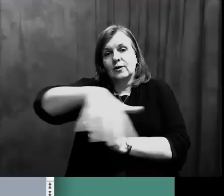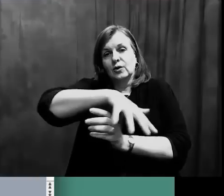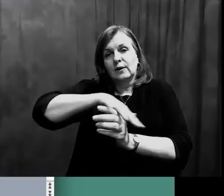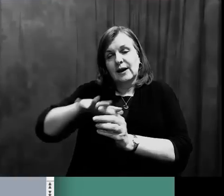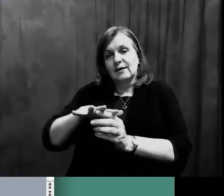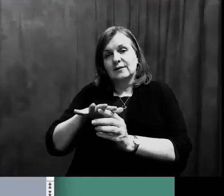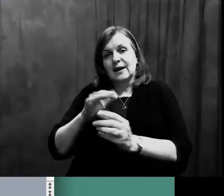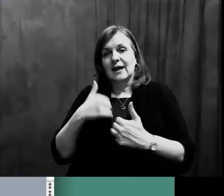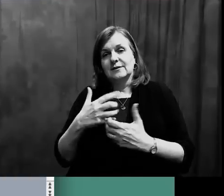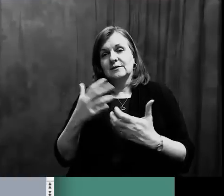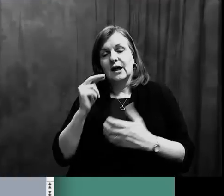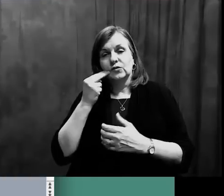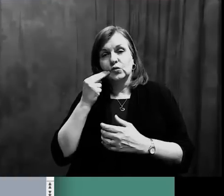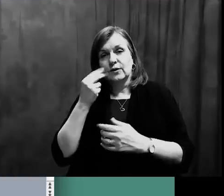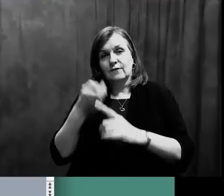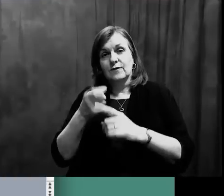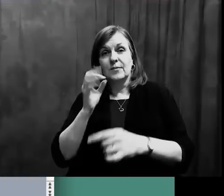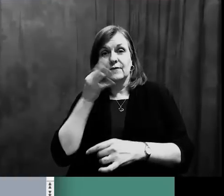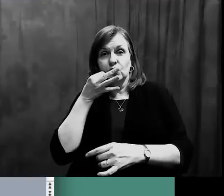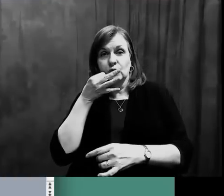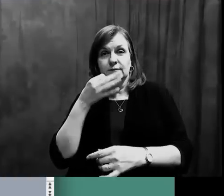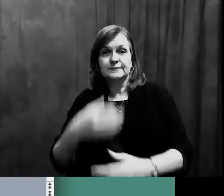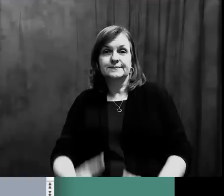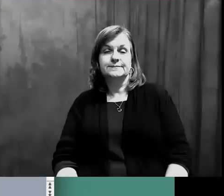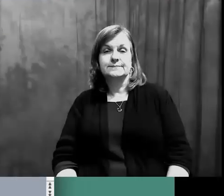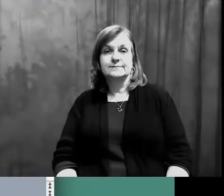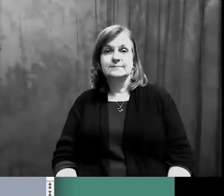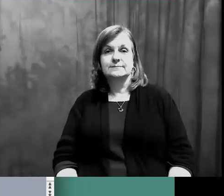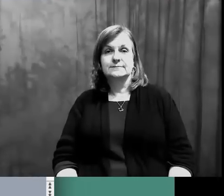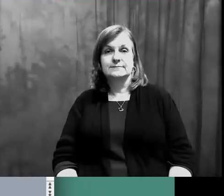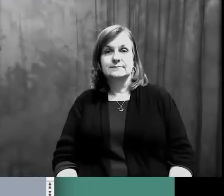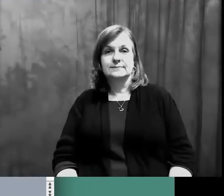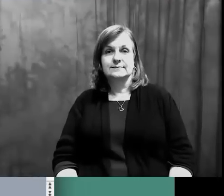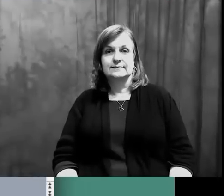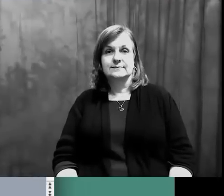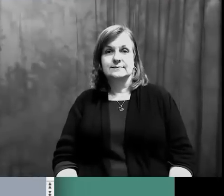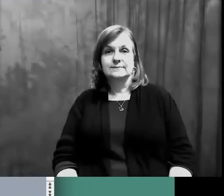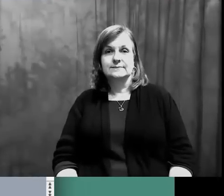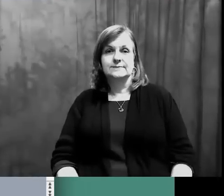soils around it are now very fertile with that rotting fruit.